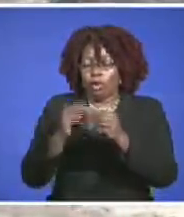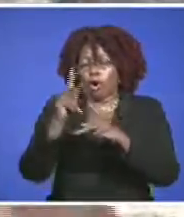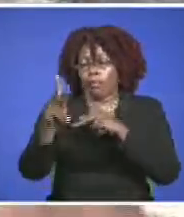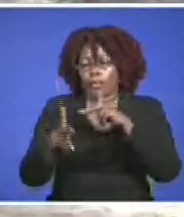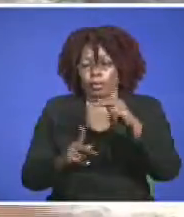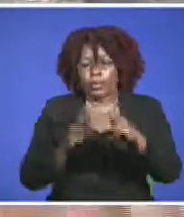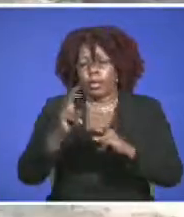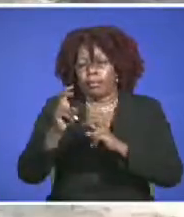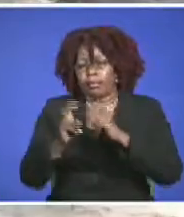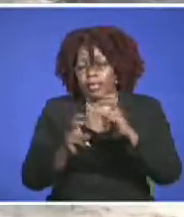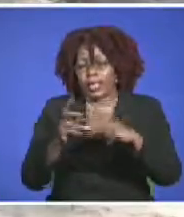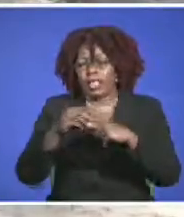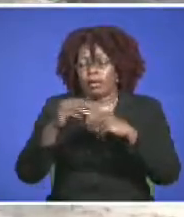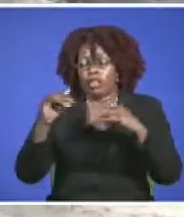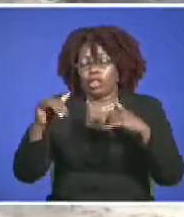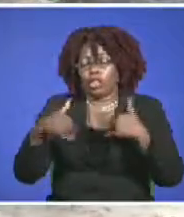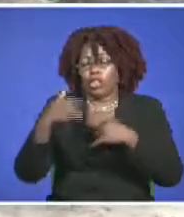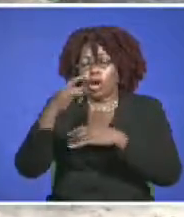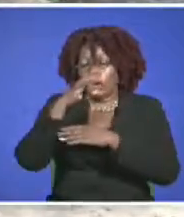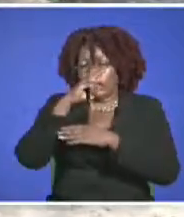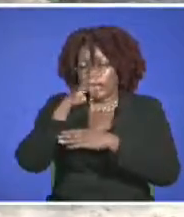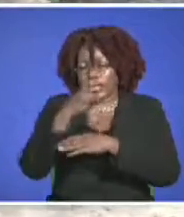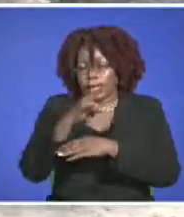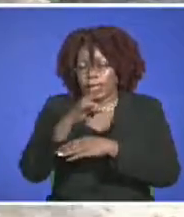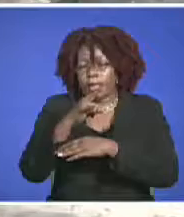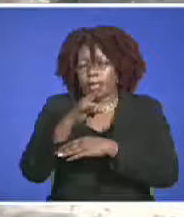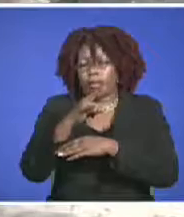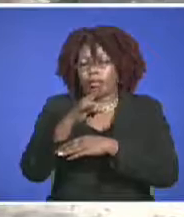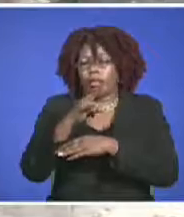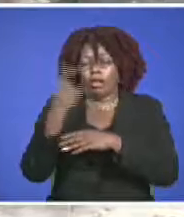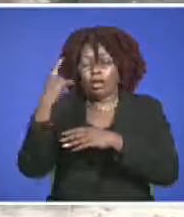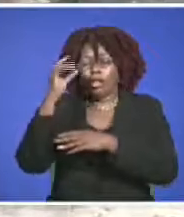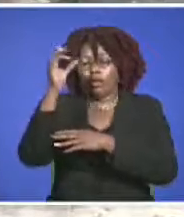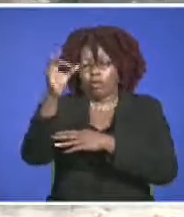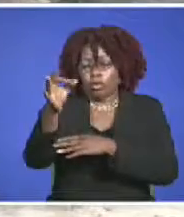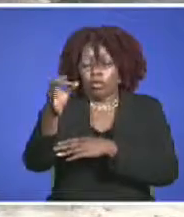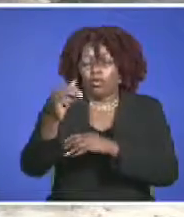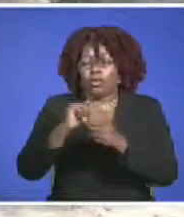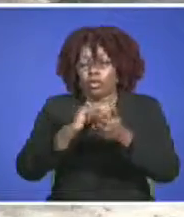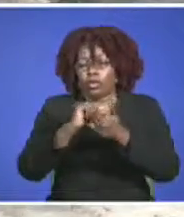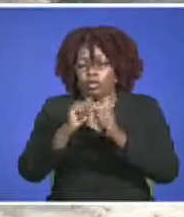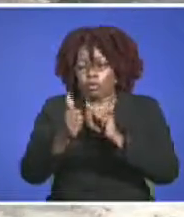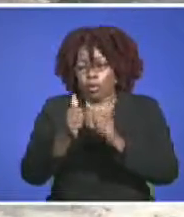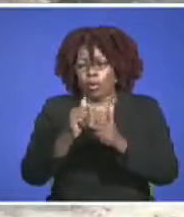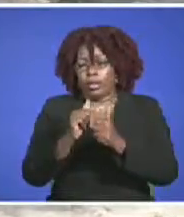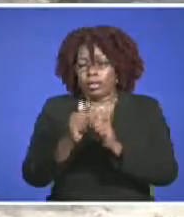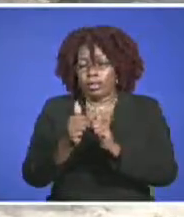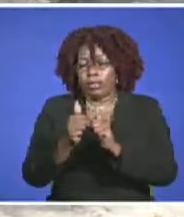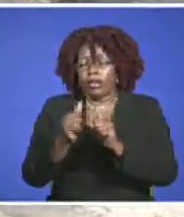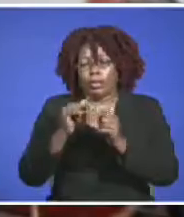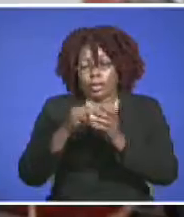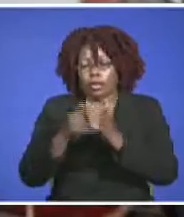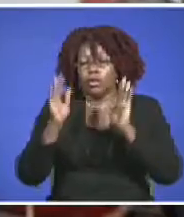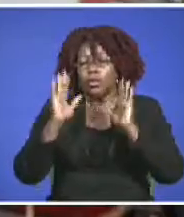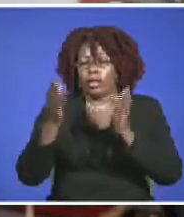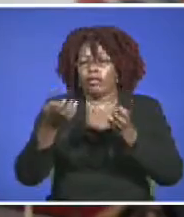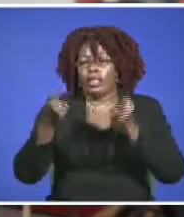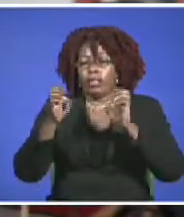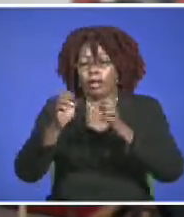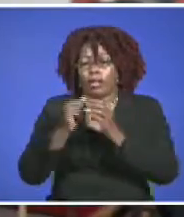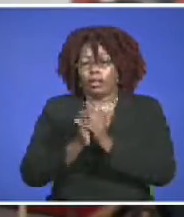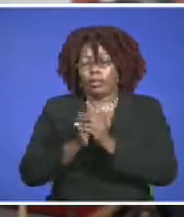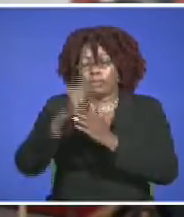competing, especially young kids, you know, that are the future of the sports. But yeah, overall it was a great event. Pro